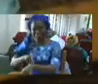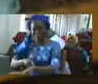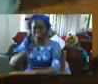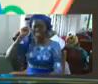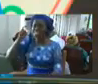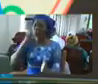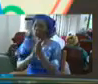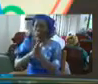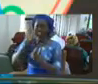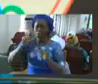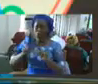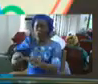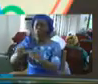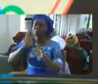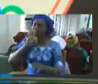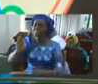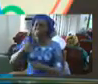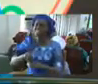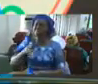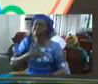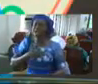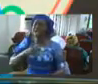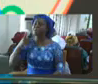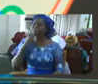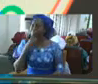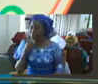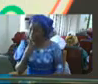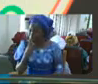shall continually be in my mouth.